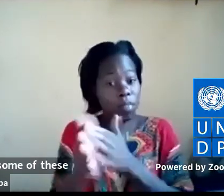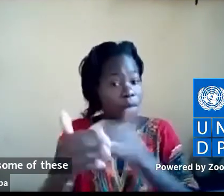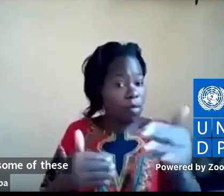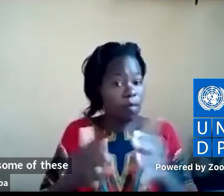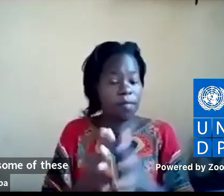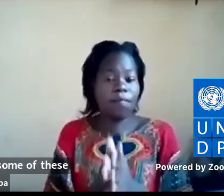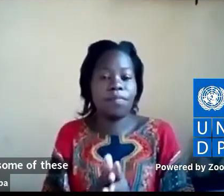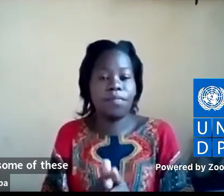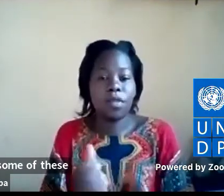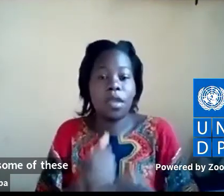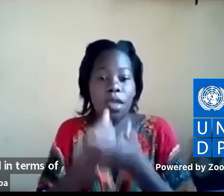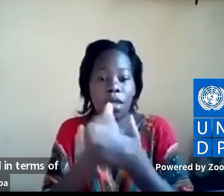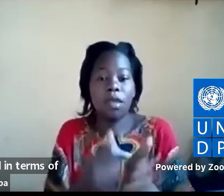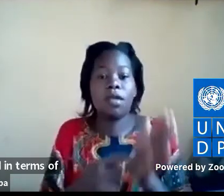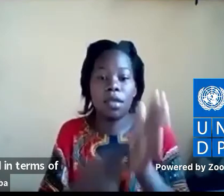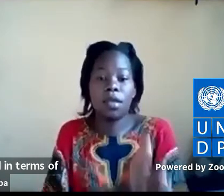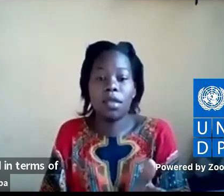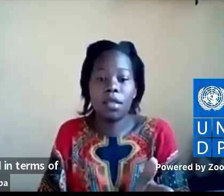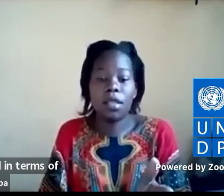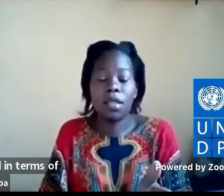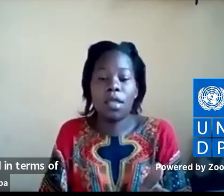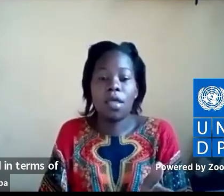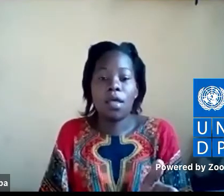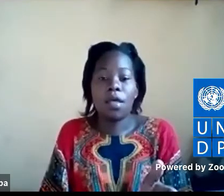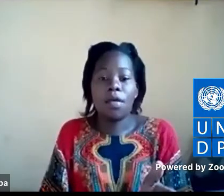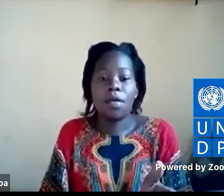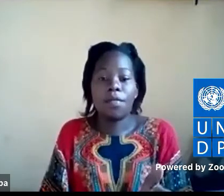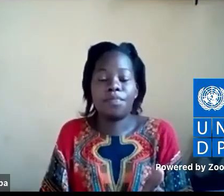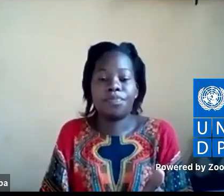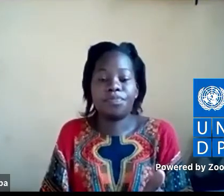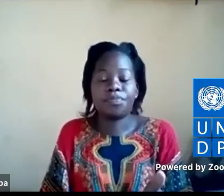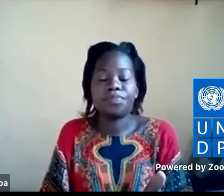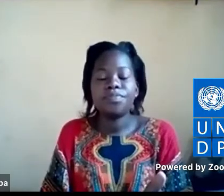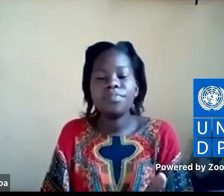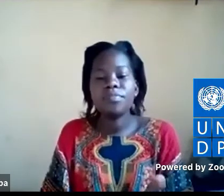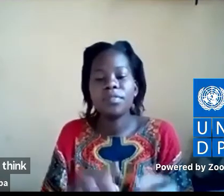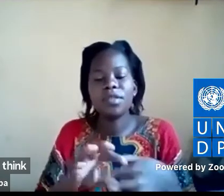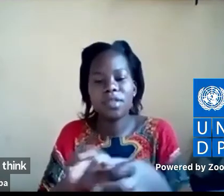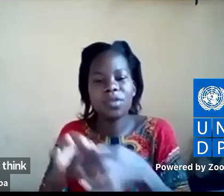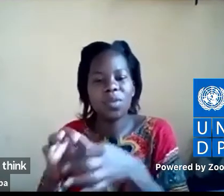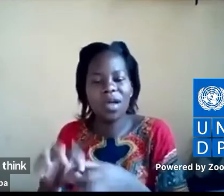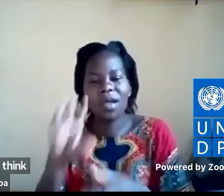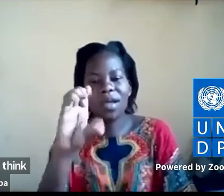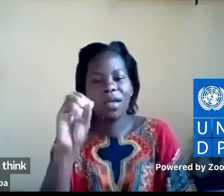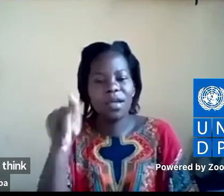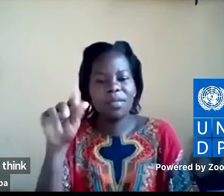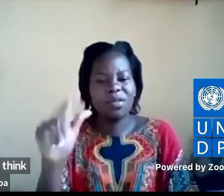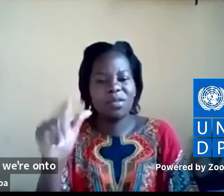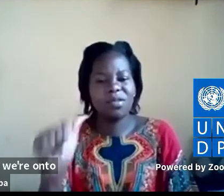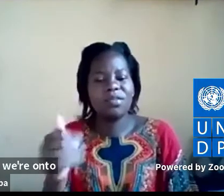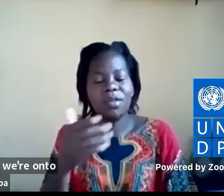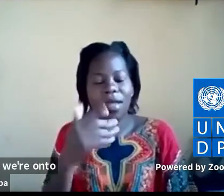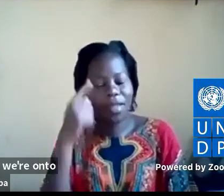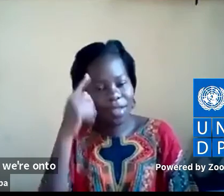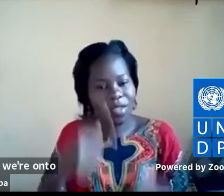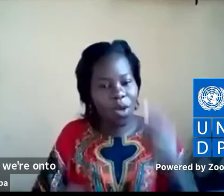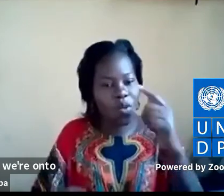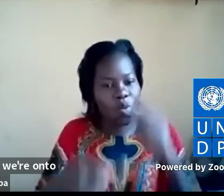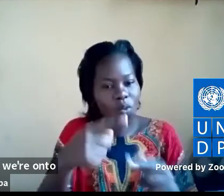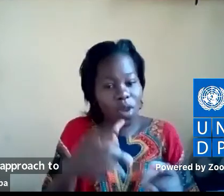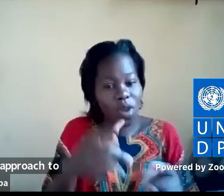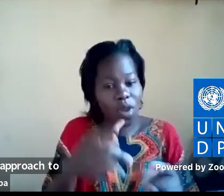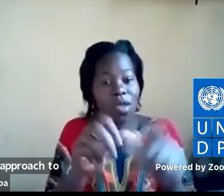formalization. So in terms of networks and capital, I think we're on to a winning formula in terms of an ecosystem approach